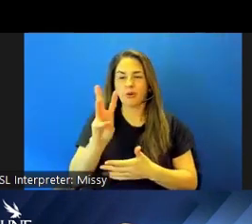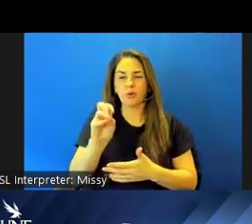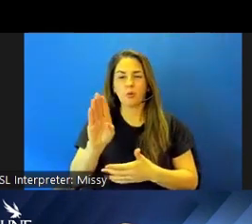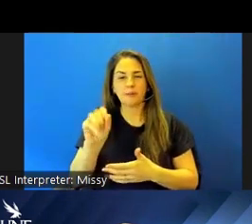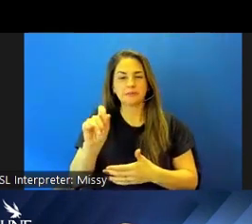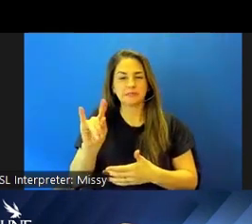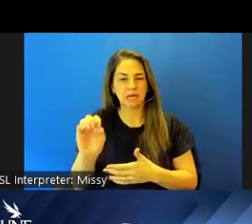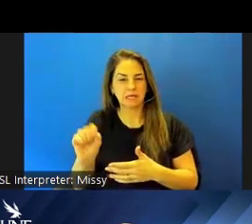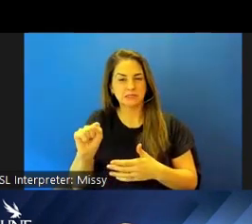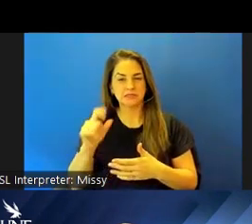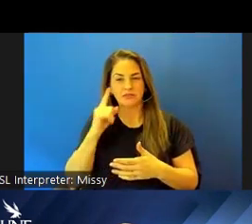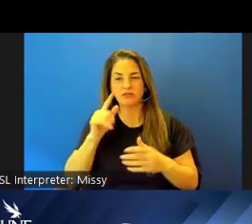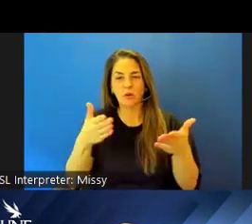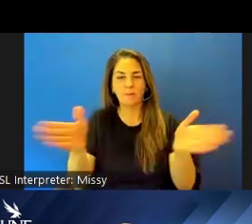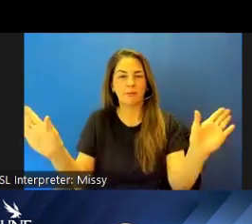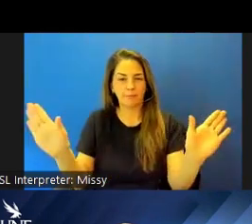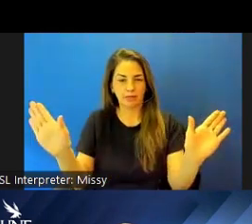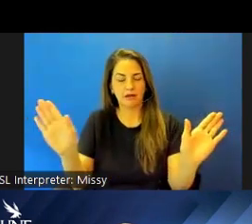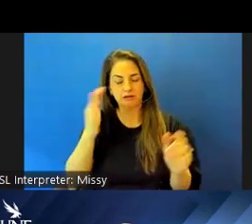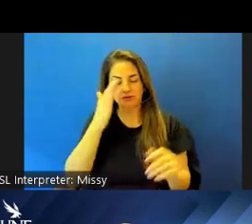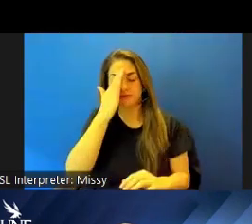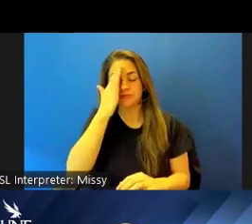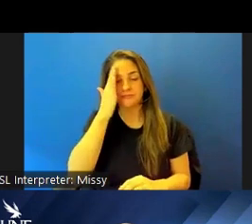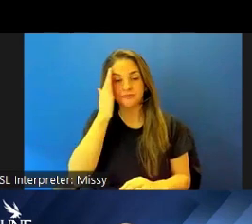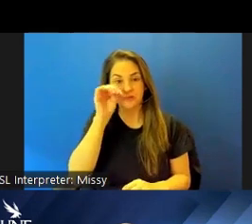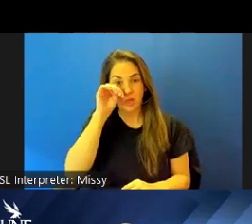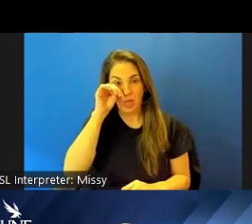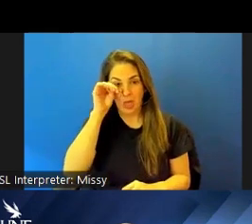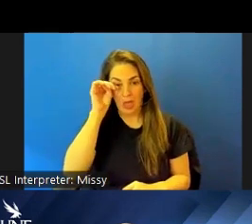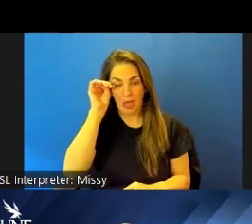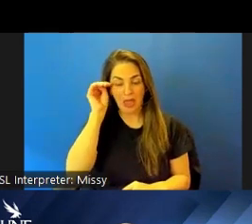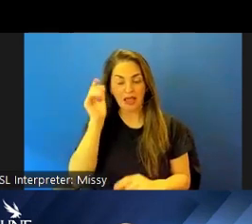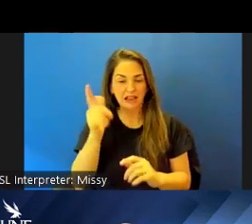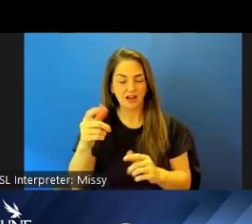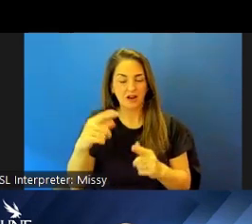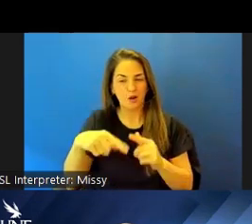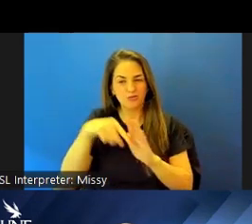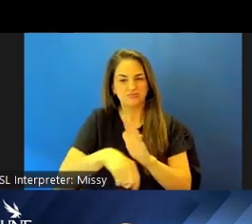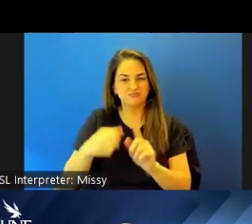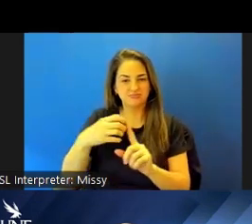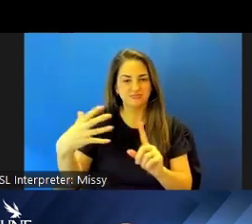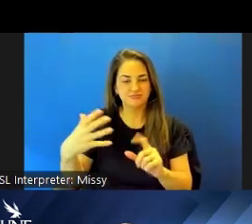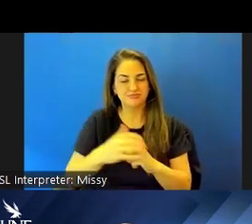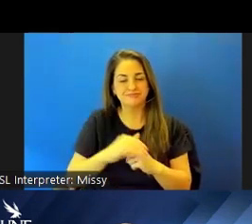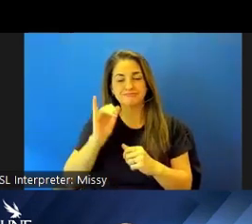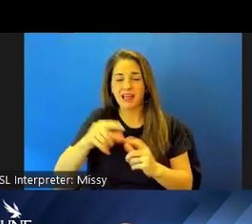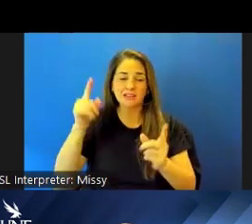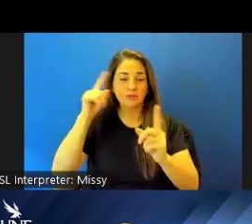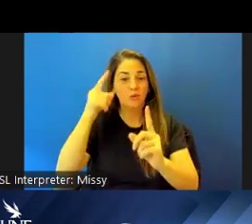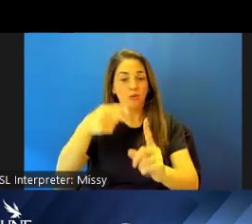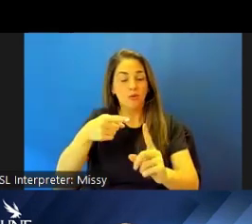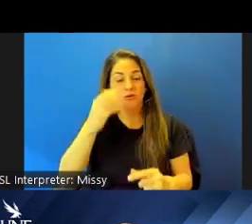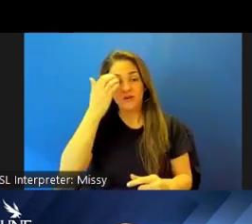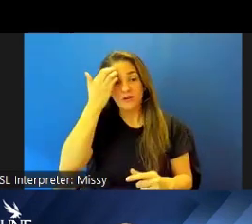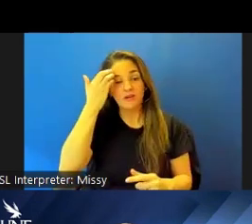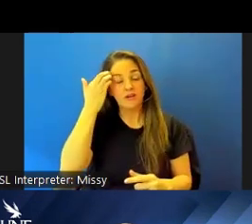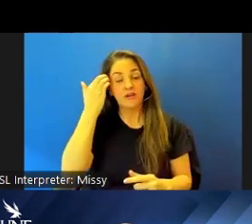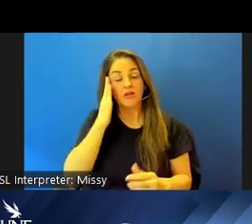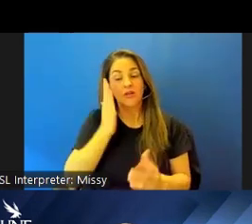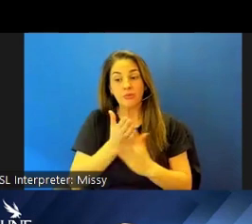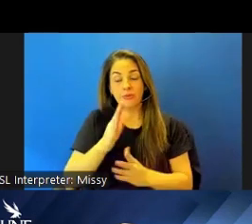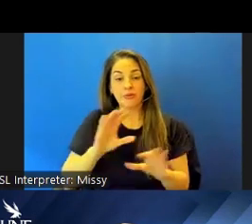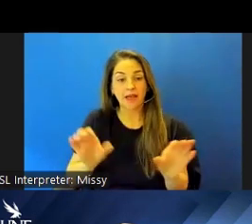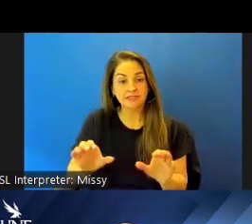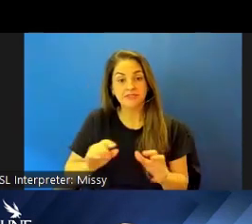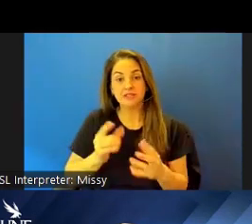other areas that are out of scope a bit later. So that's what we're hoping to do. Through our activities, we want